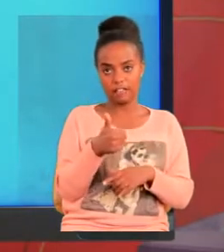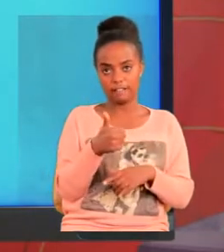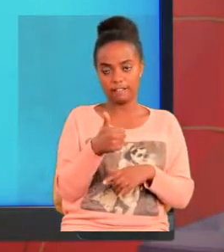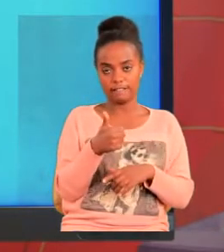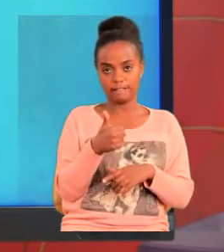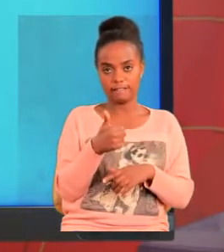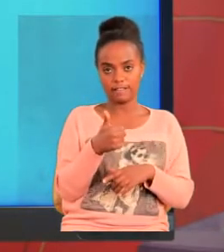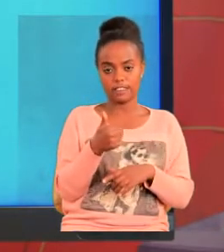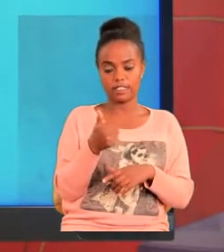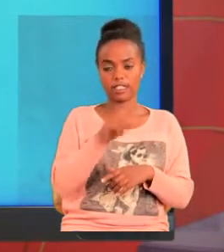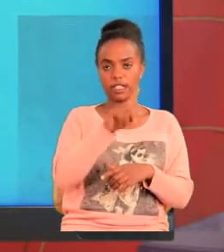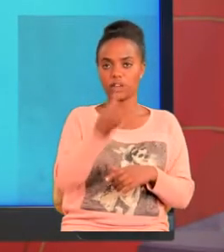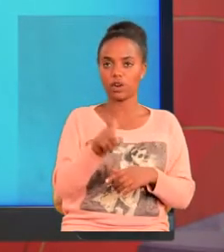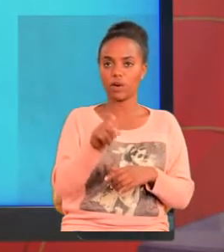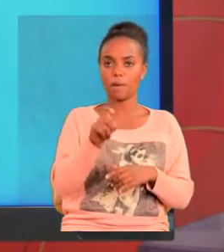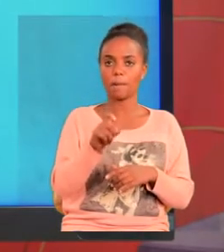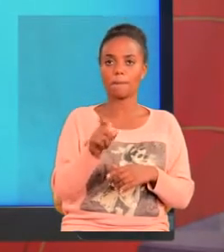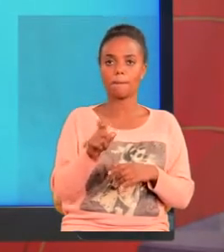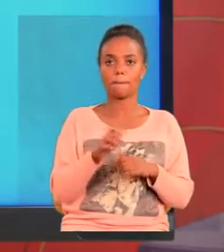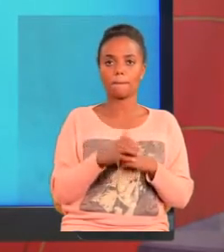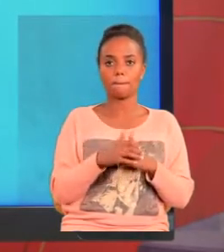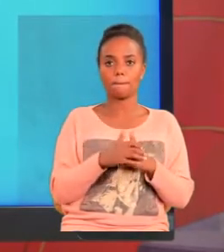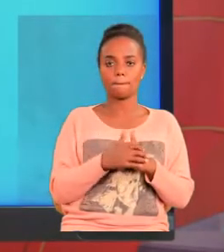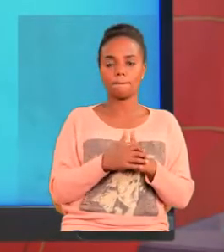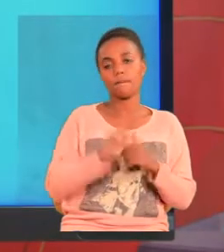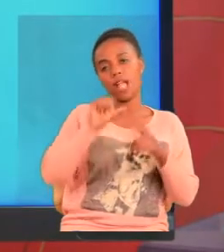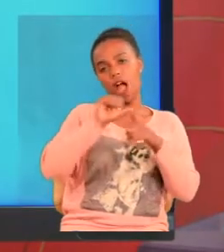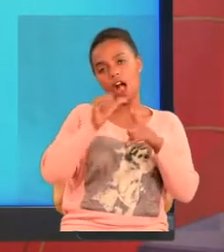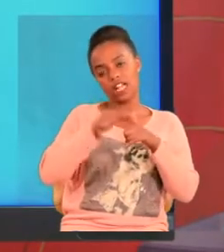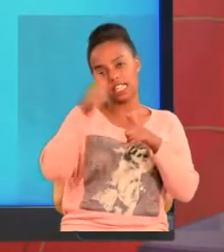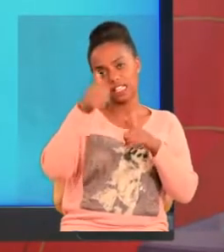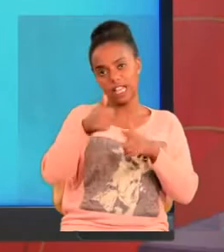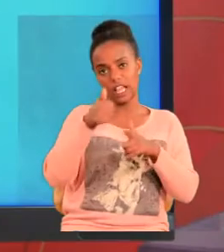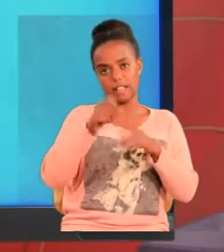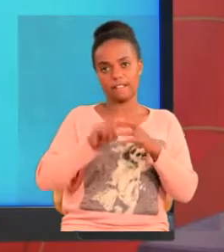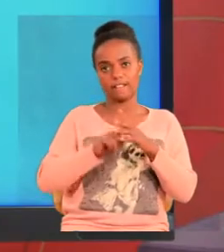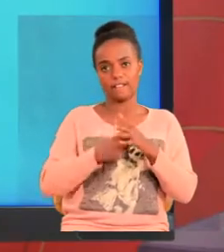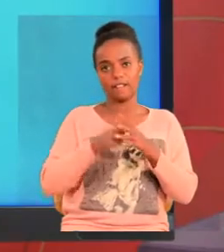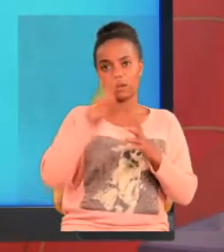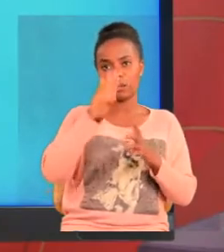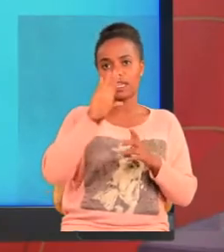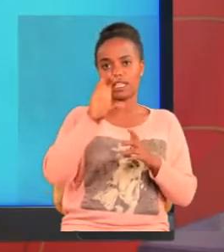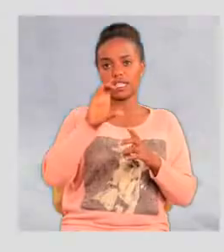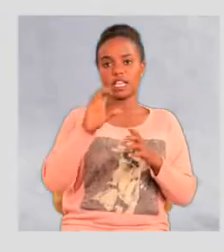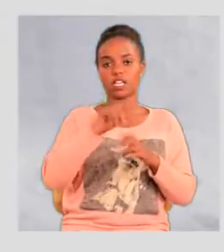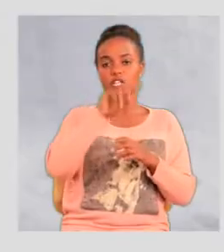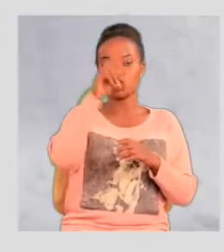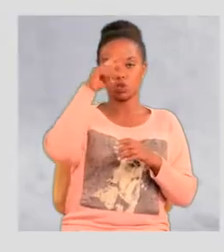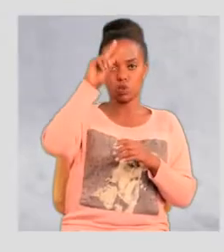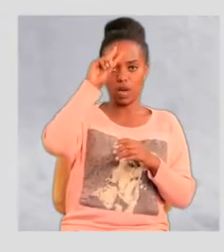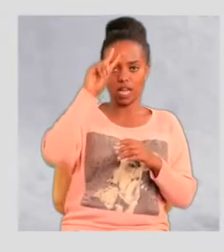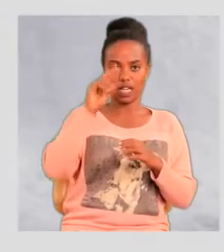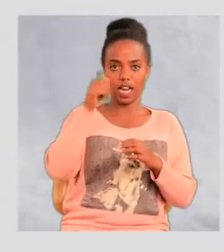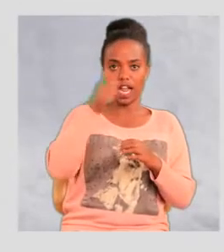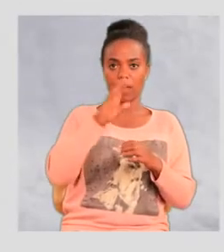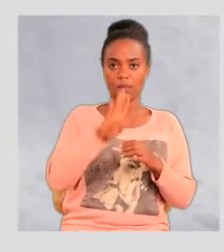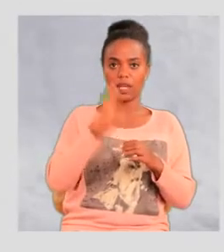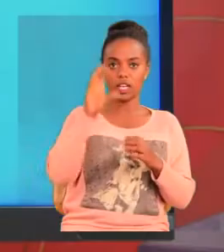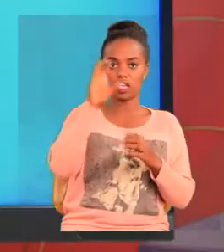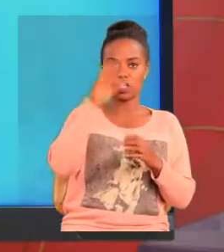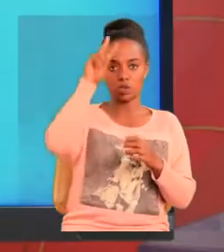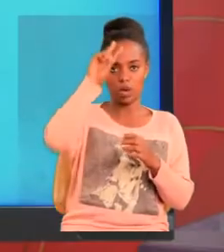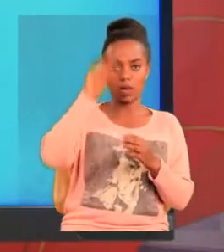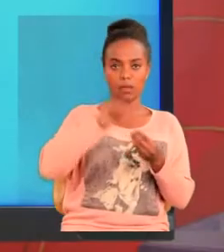we are asked to find this one. So we start from this. BC squared is equal to AB squared plus AC squared